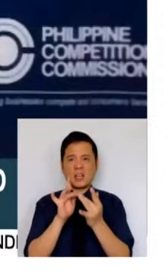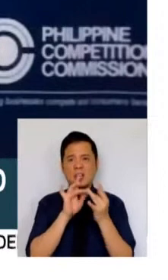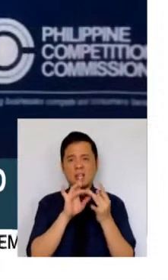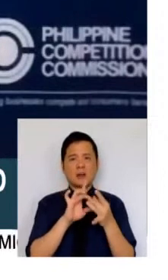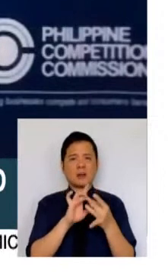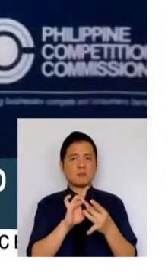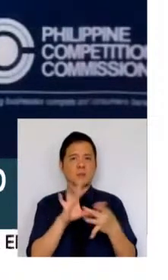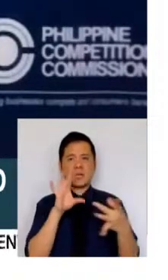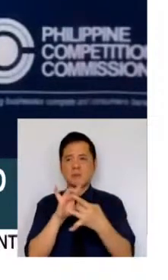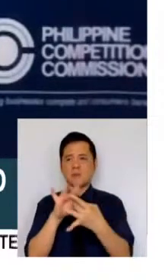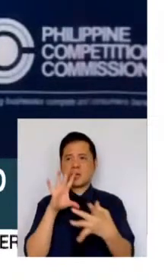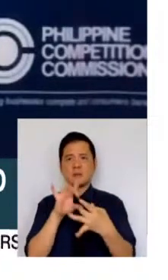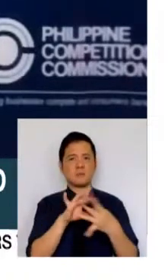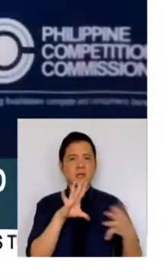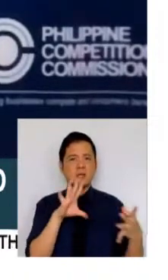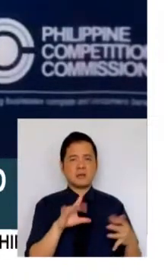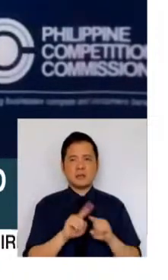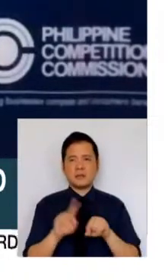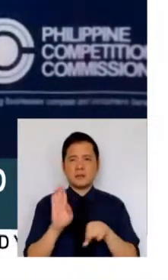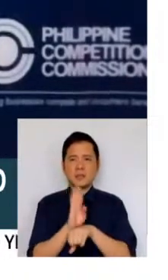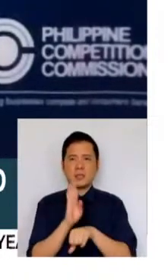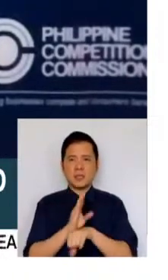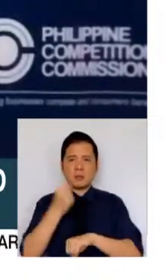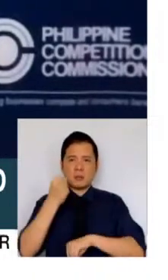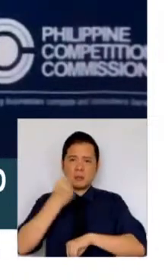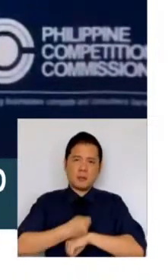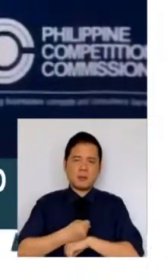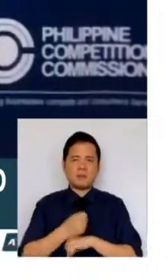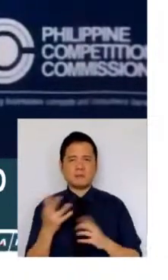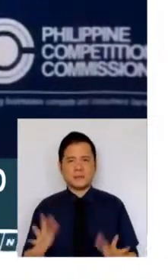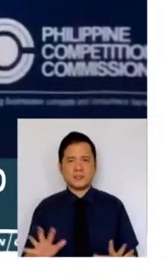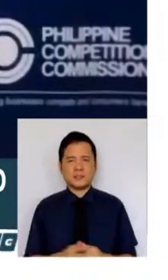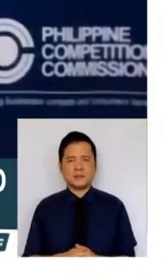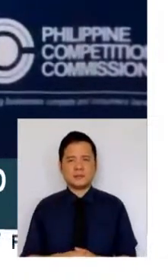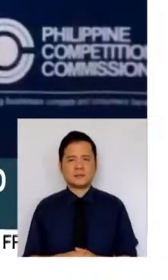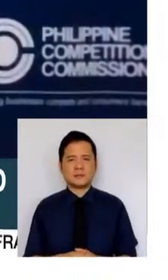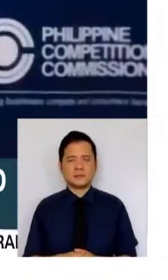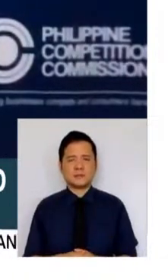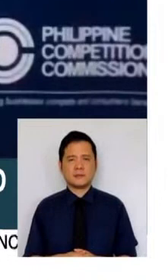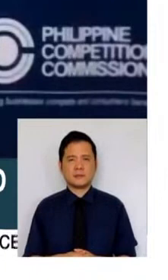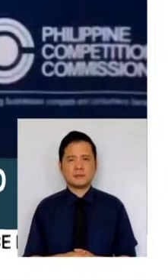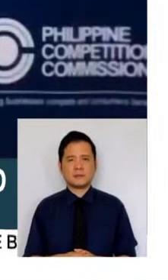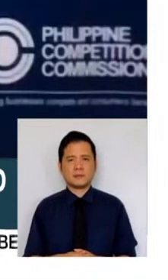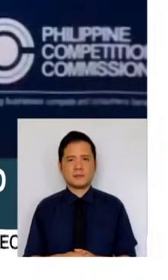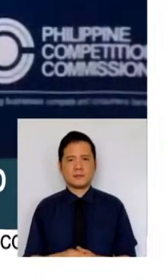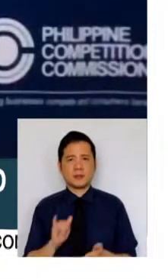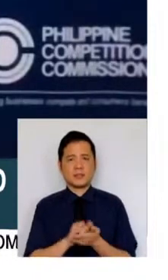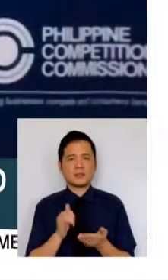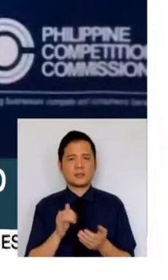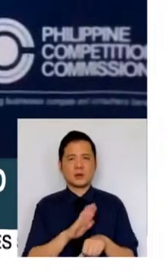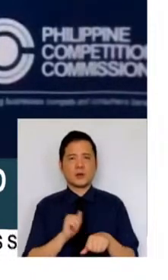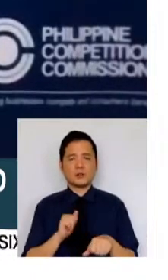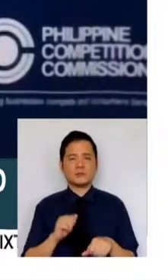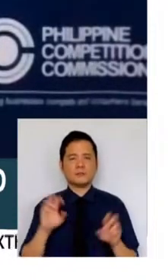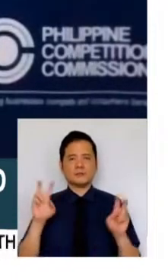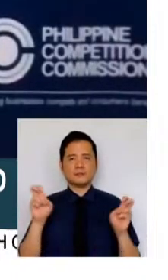among businesses. Those are what I called scars, economic